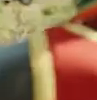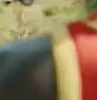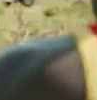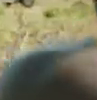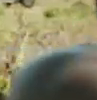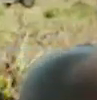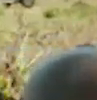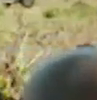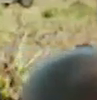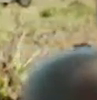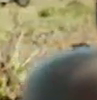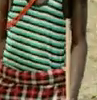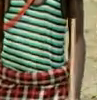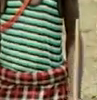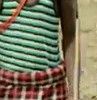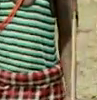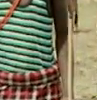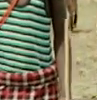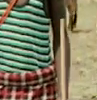it.